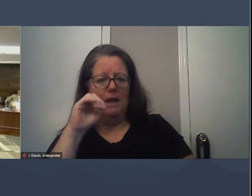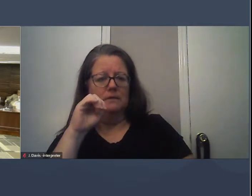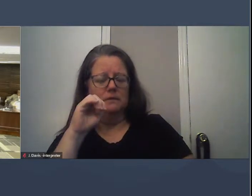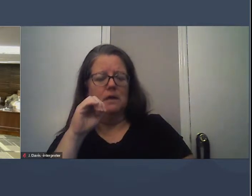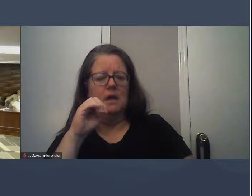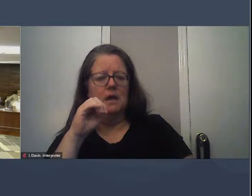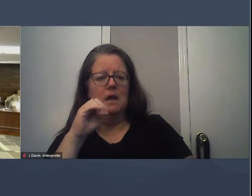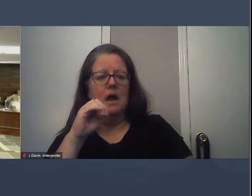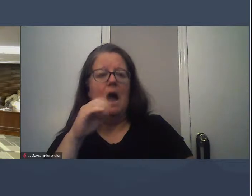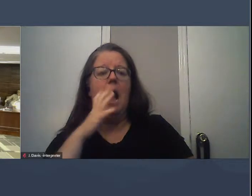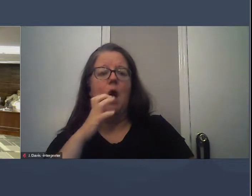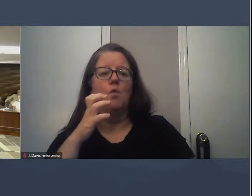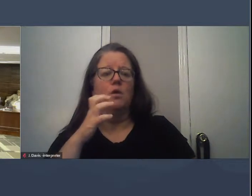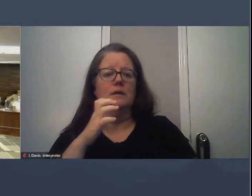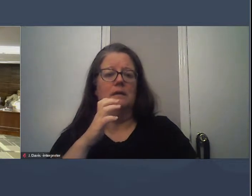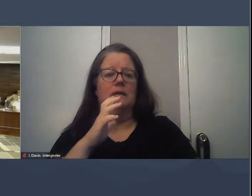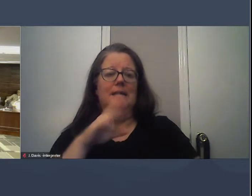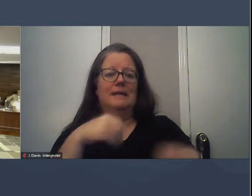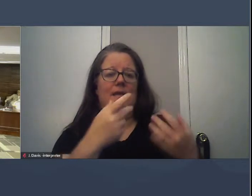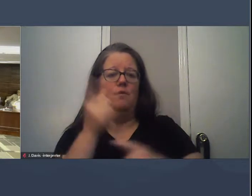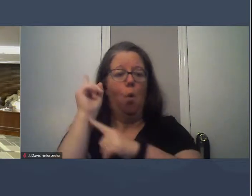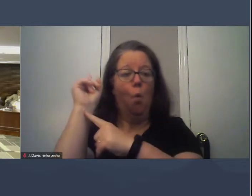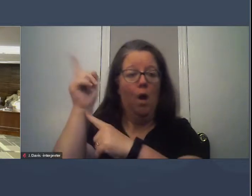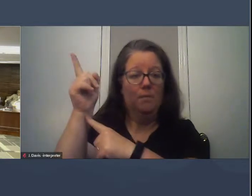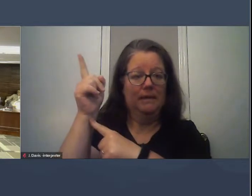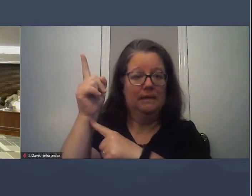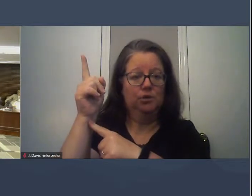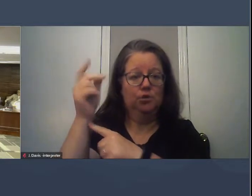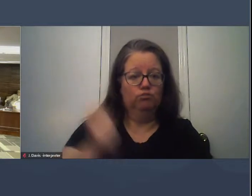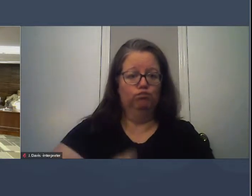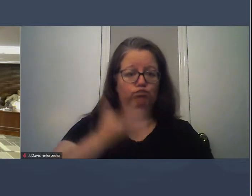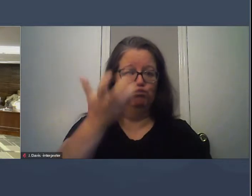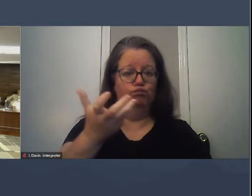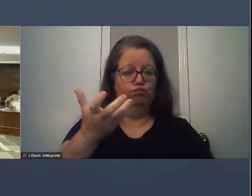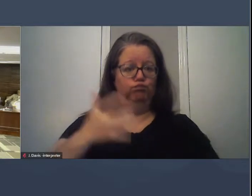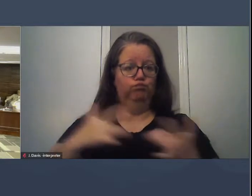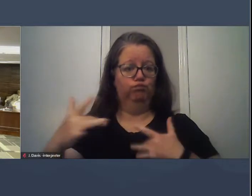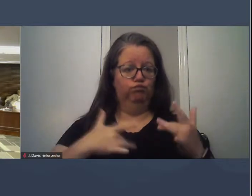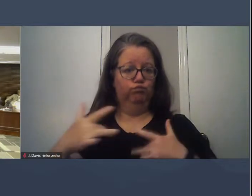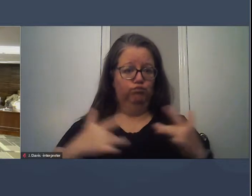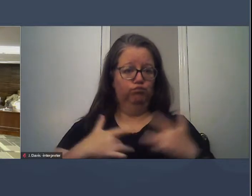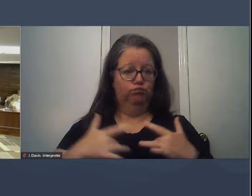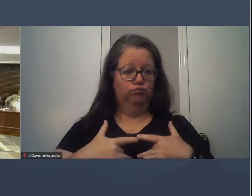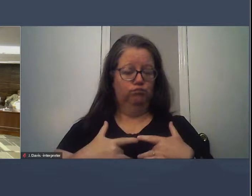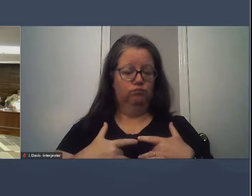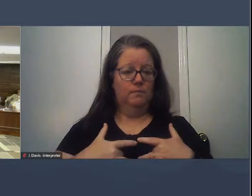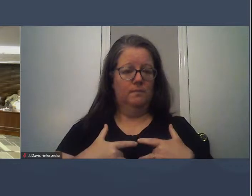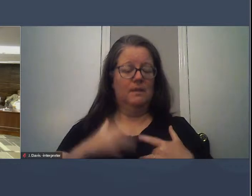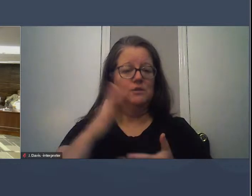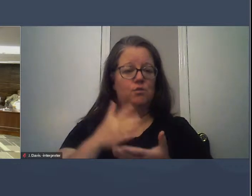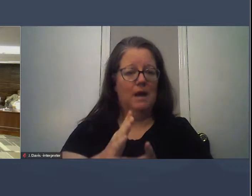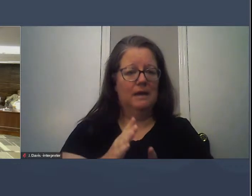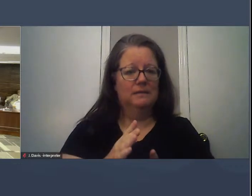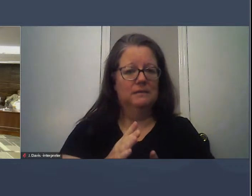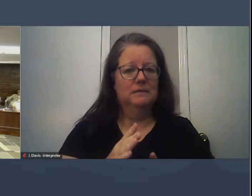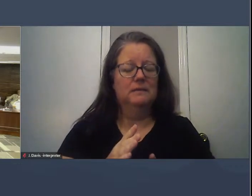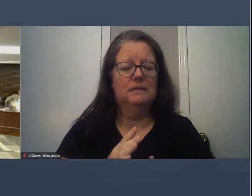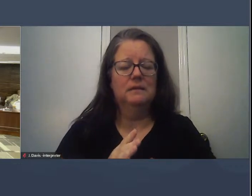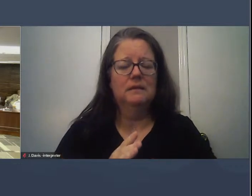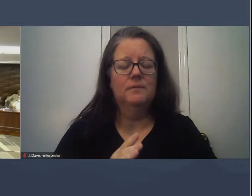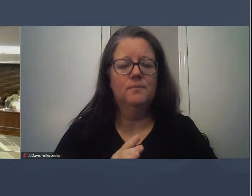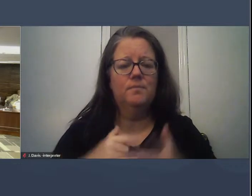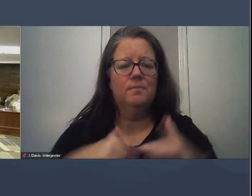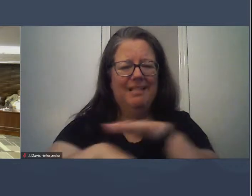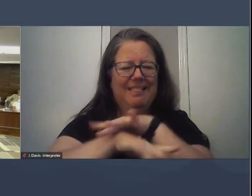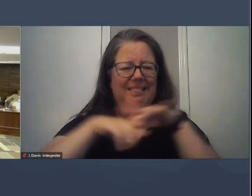like to give him 1 minute to give his concern, because that's the association president right there. Well, a couple more, but Right, a couple minutes, yeah. we don't have a lot of